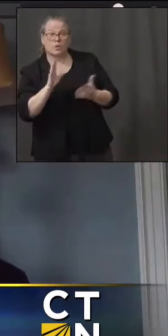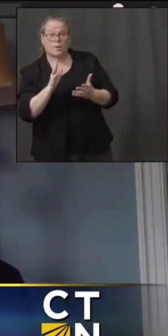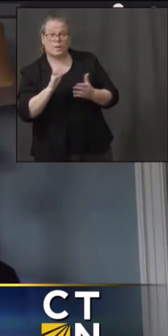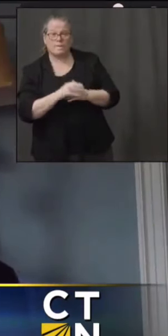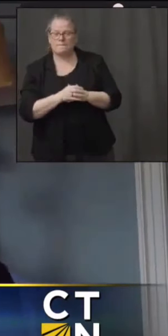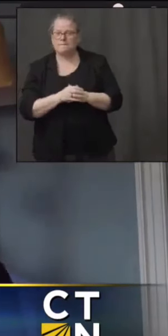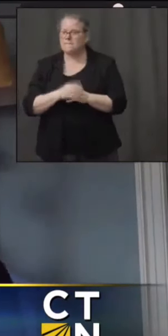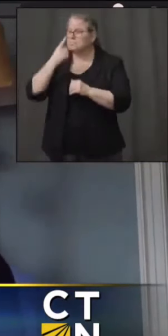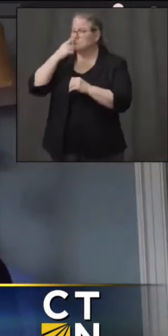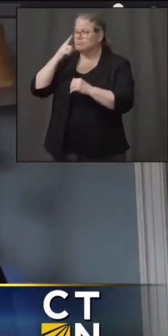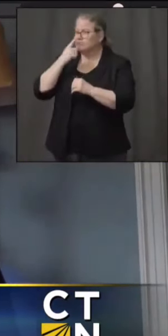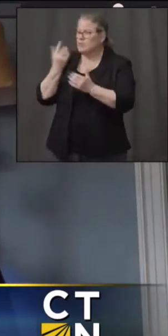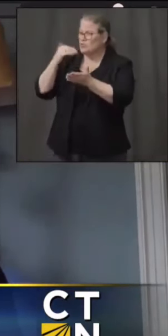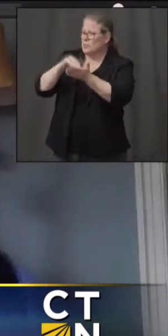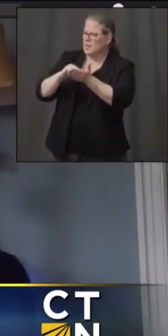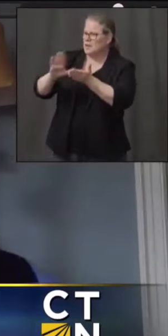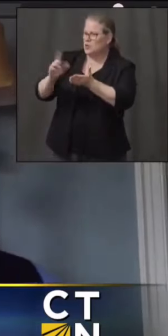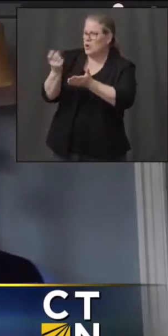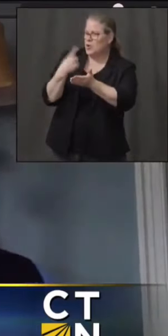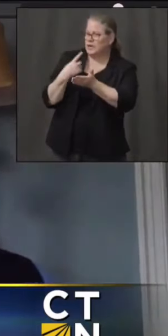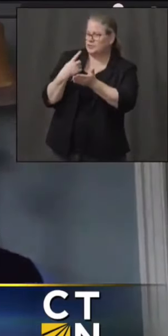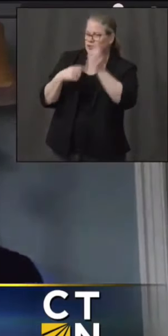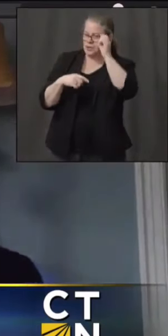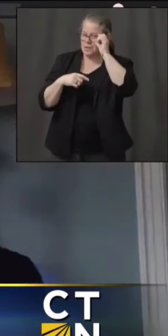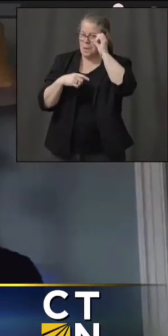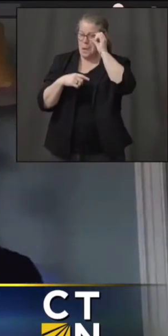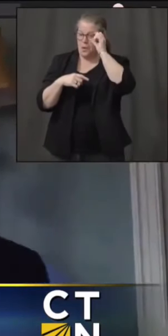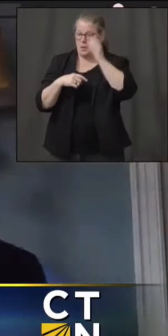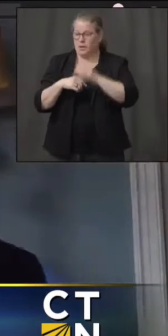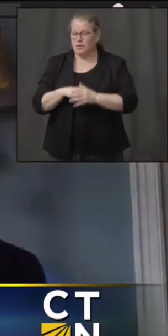Could you repeat the question, please? And is my audio better?